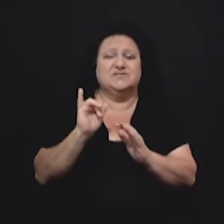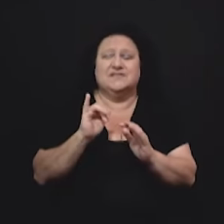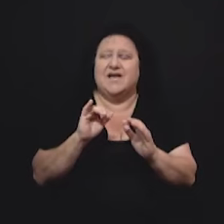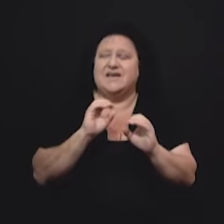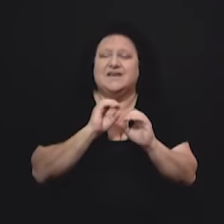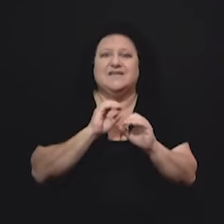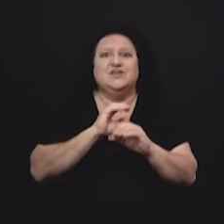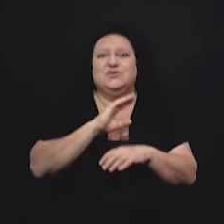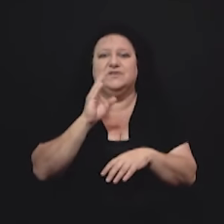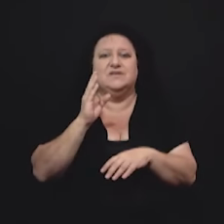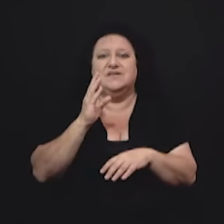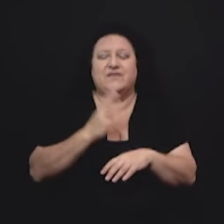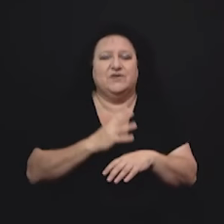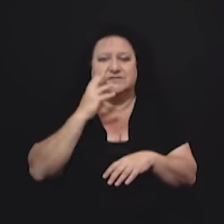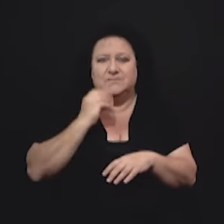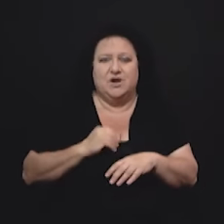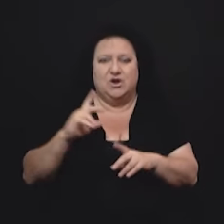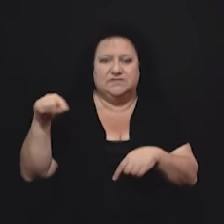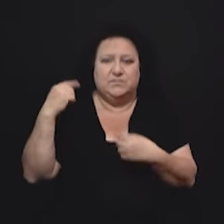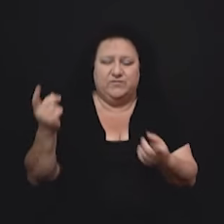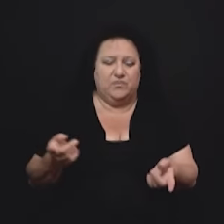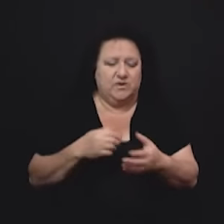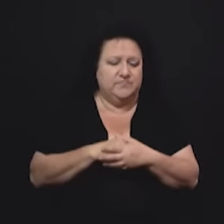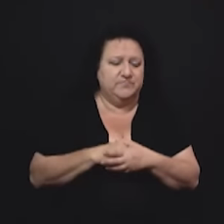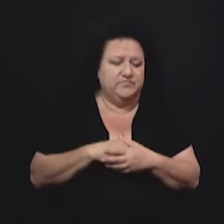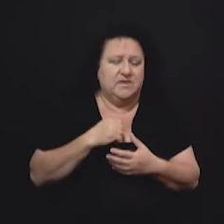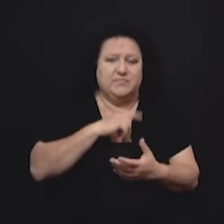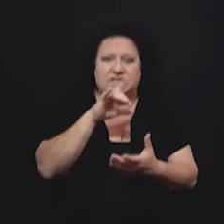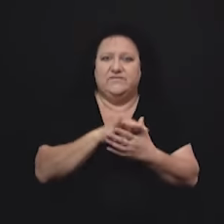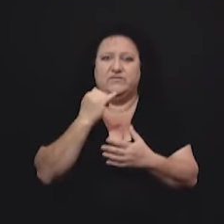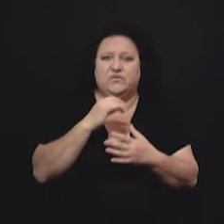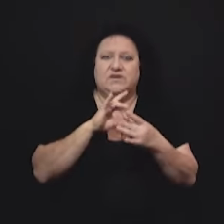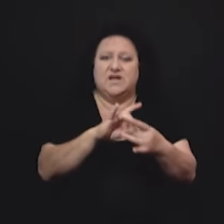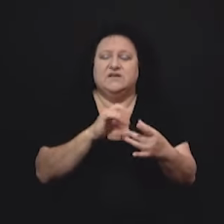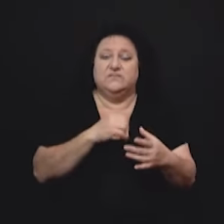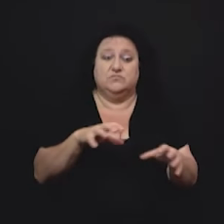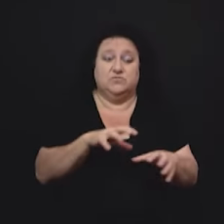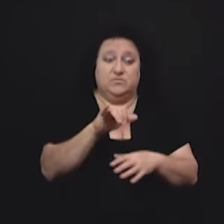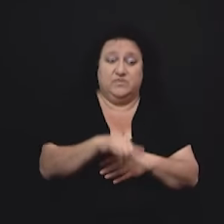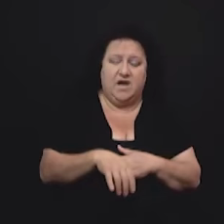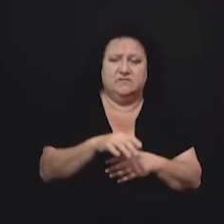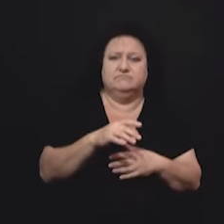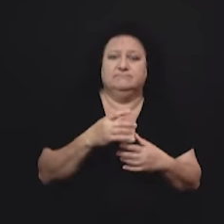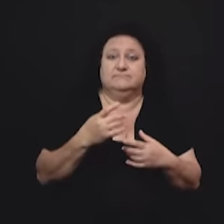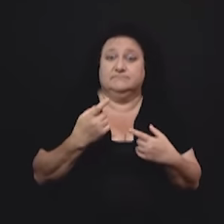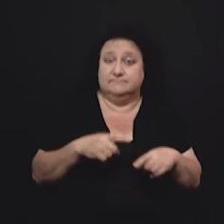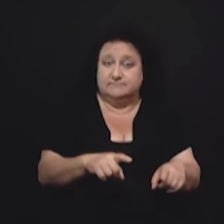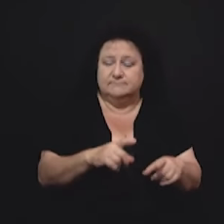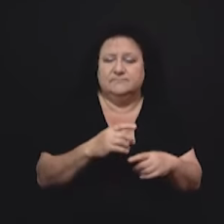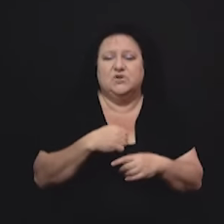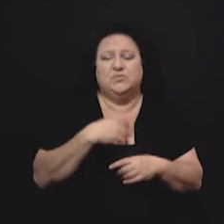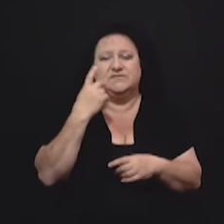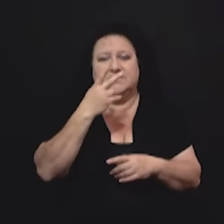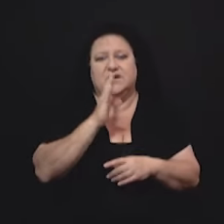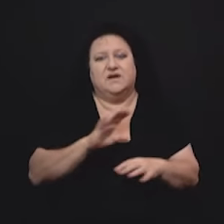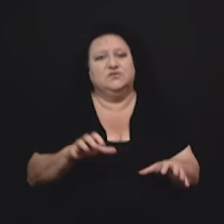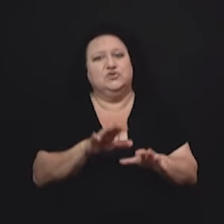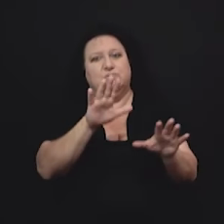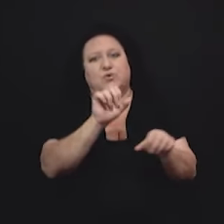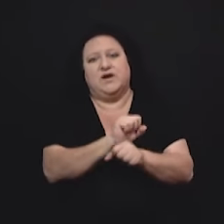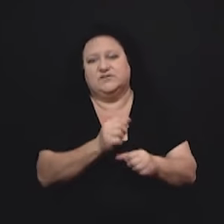communally, will you connect with that? I believe that if we do these things, we will see God do the miraculous just like he did for the